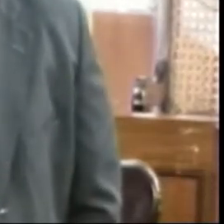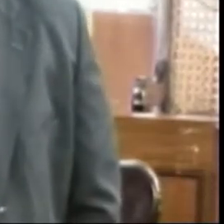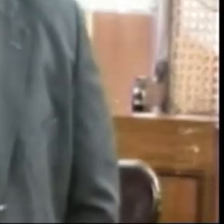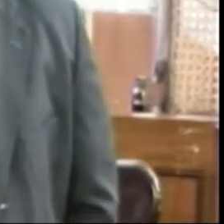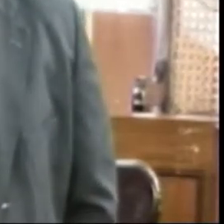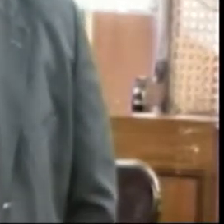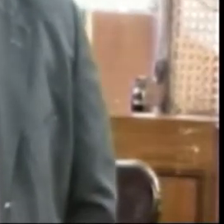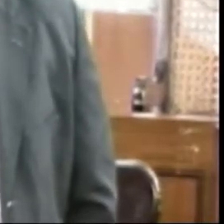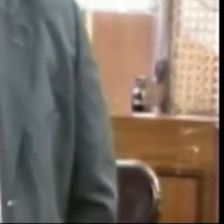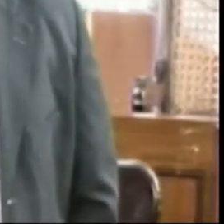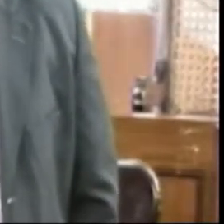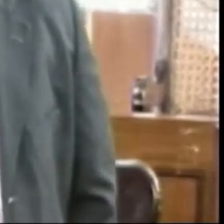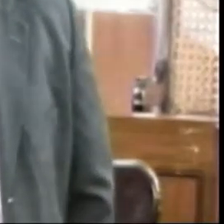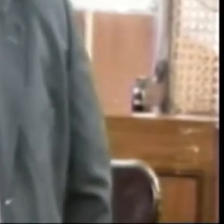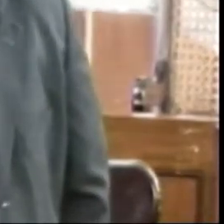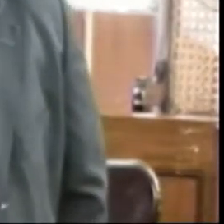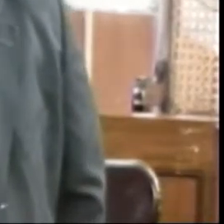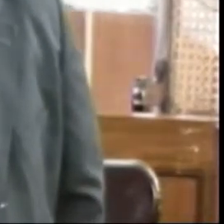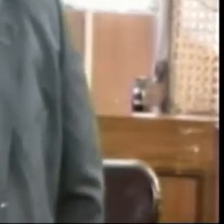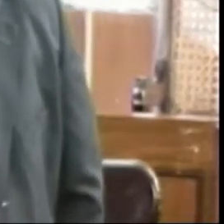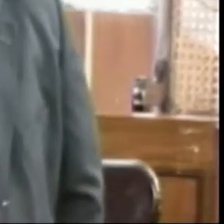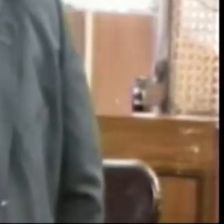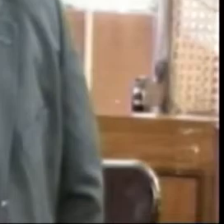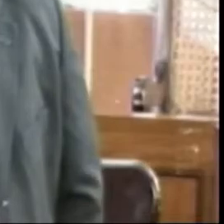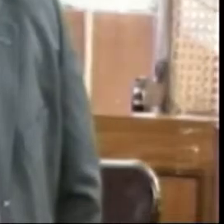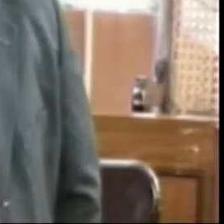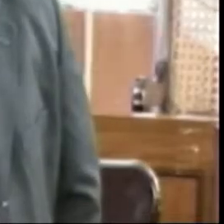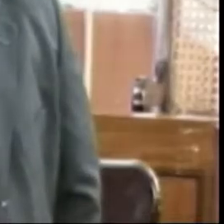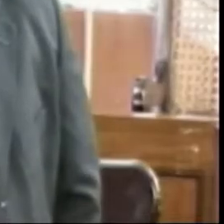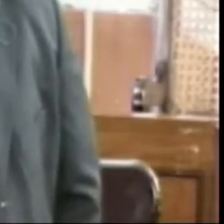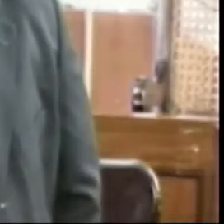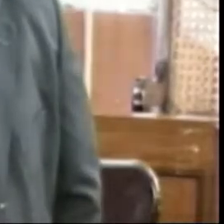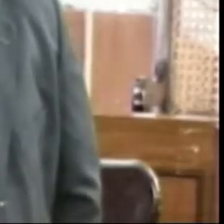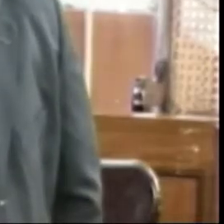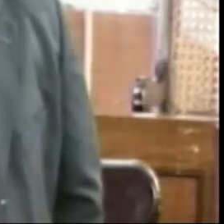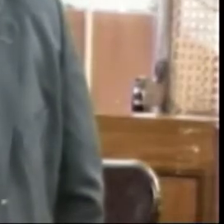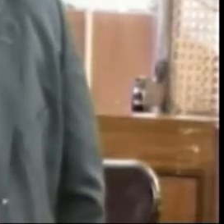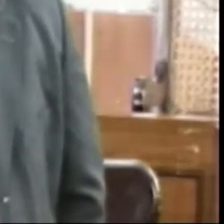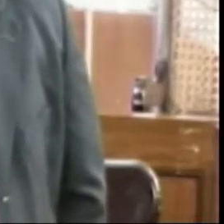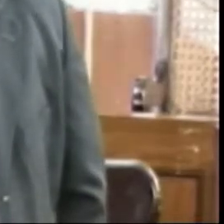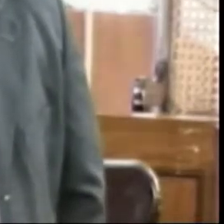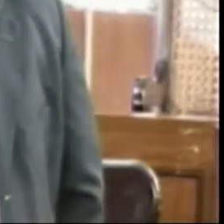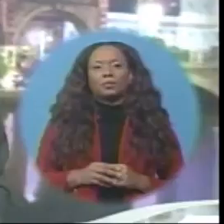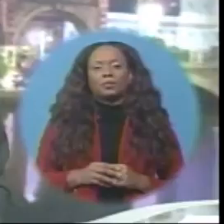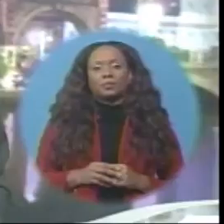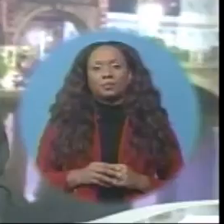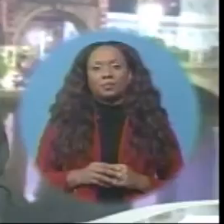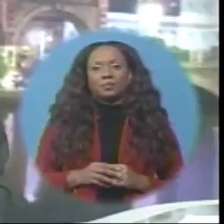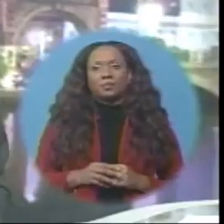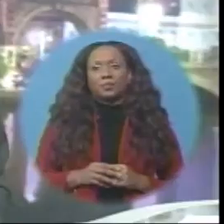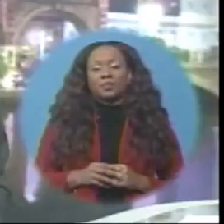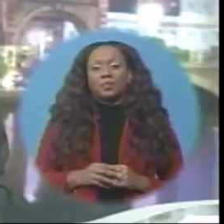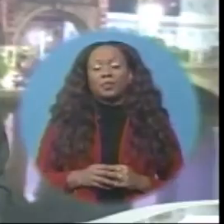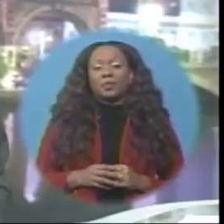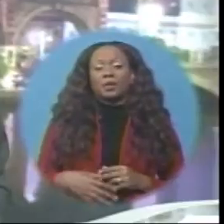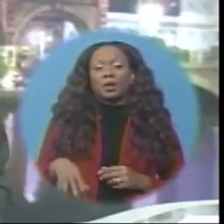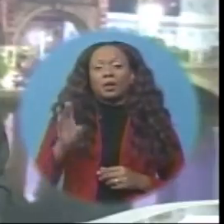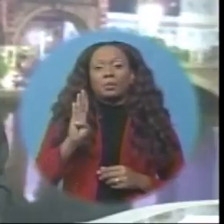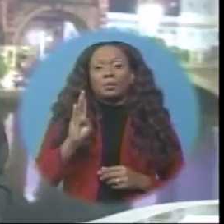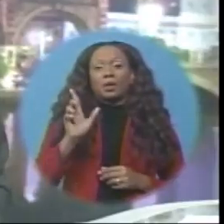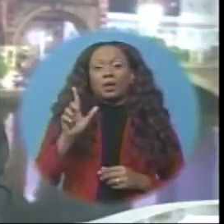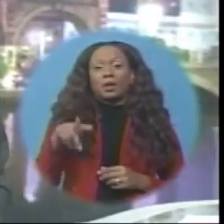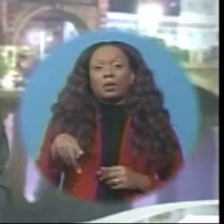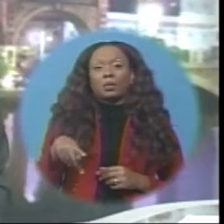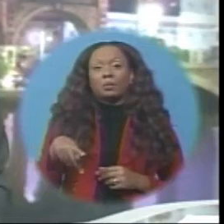the challenges, despite the pain, it is for the good of Barbados. And government has received